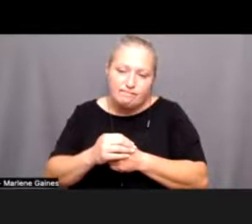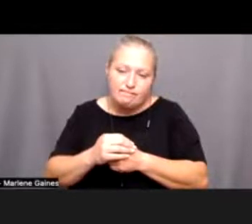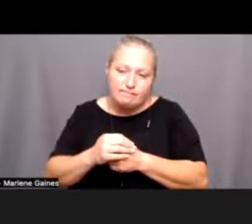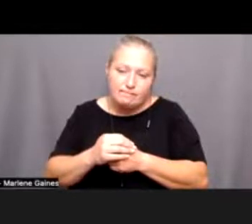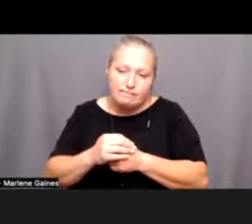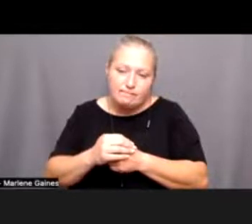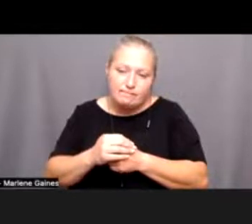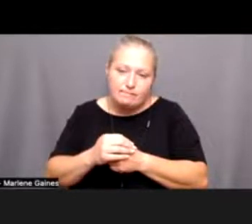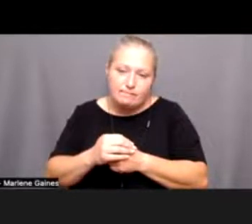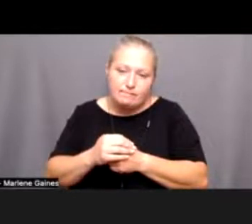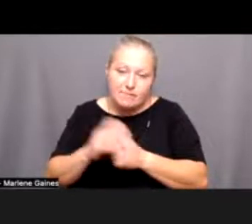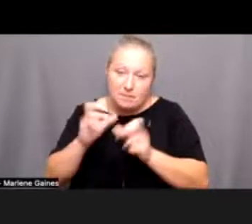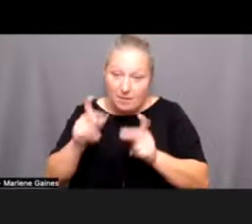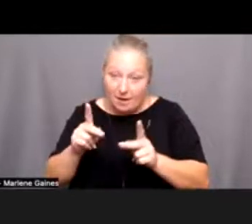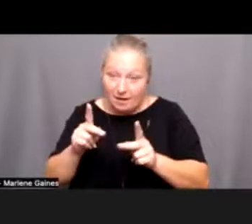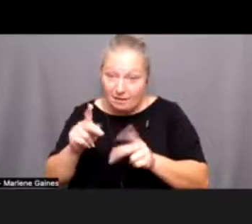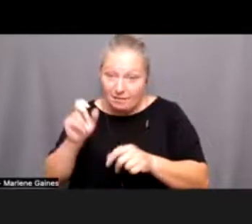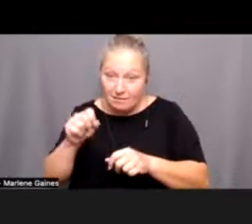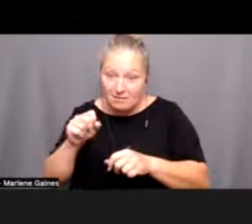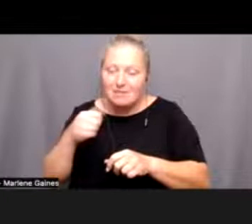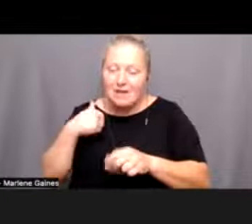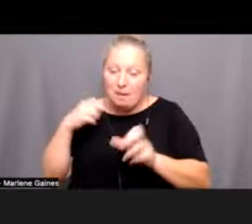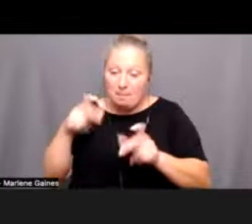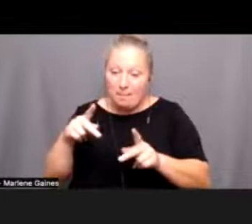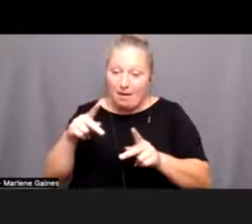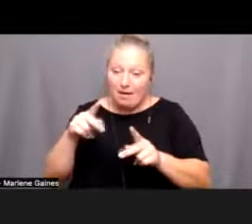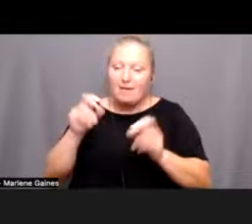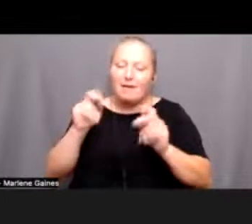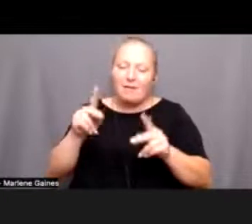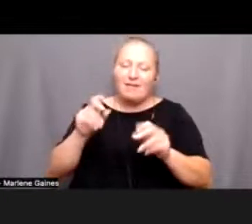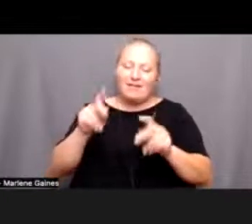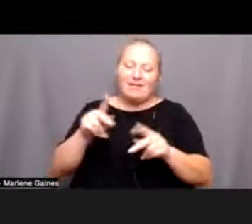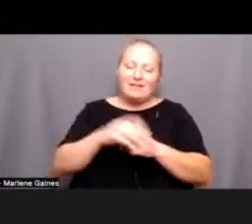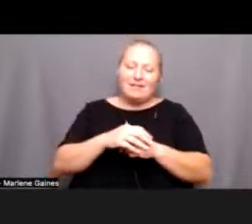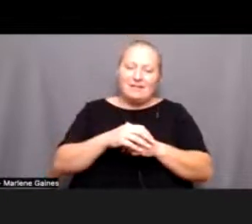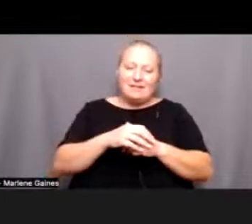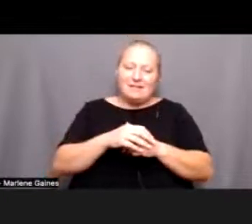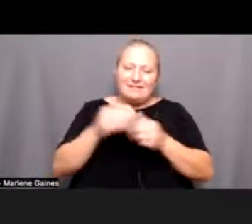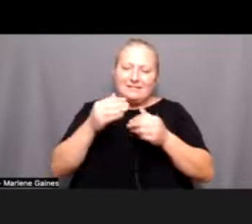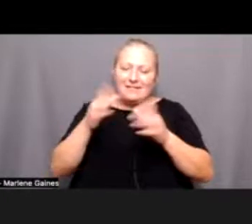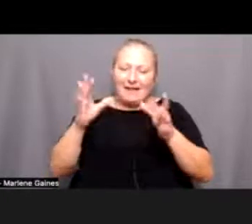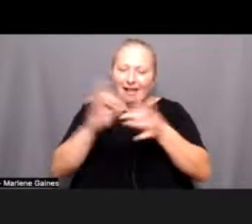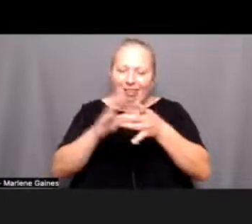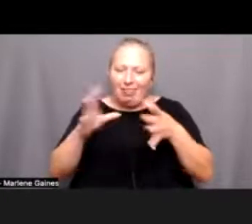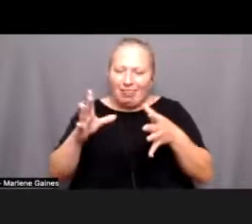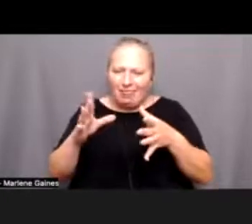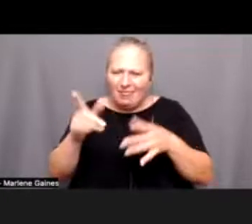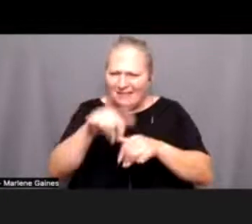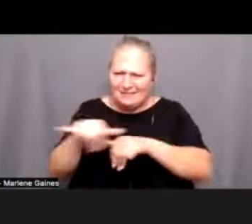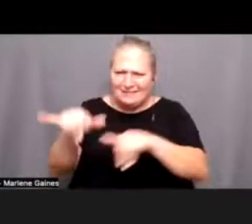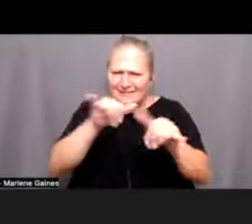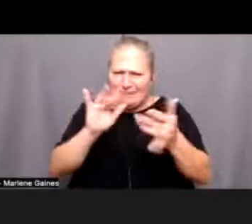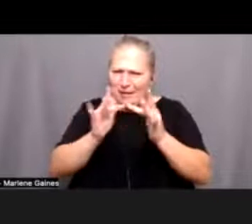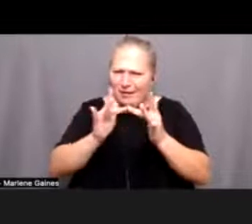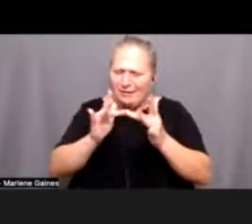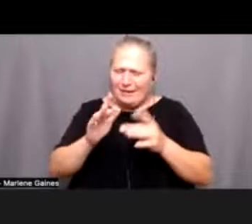I'm back. Am I back? Yeah, I'm back on my end. Oh, I'm back for everyone. Okay. Lost connection, which is weird. We're all on the same internet connection, but here